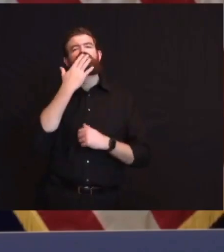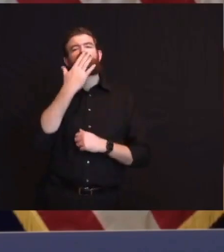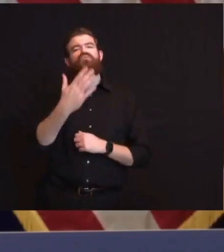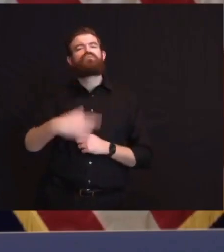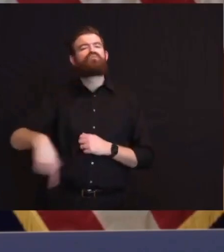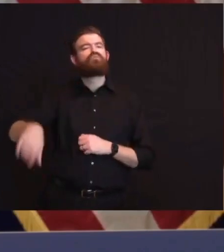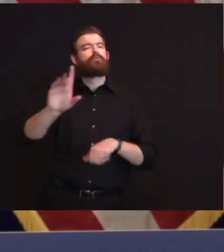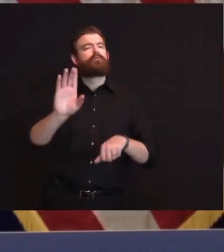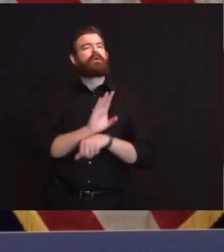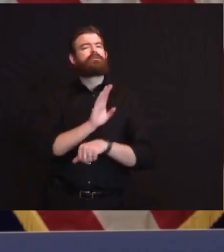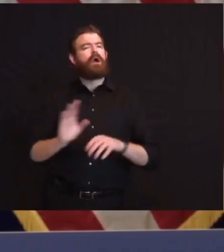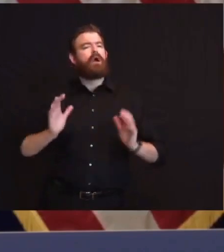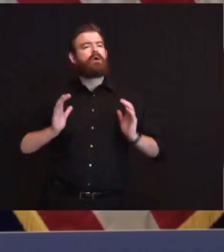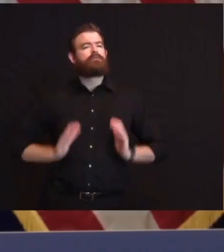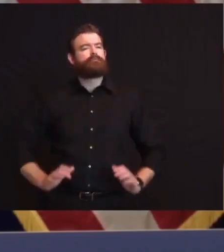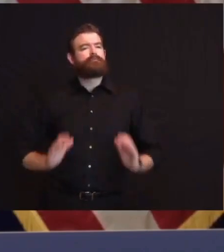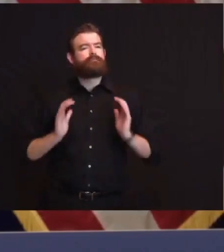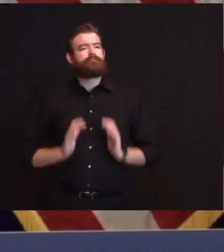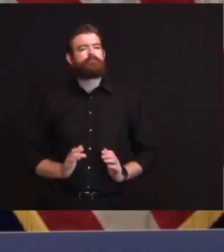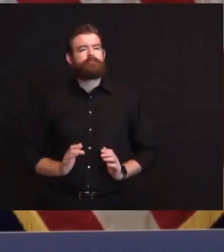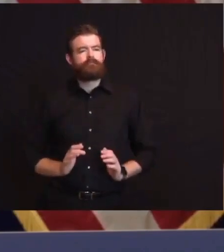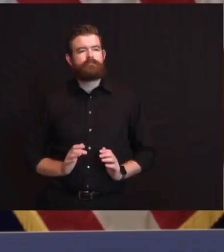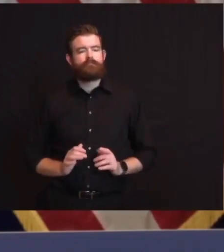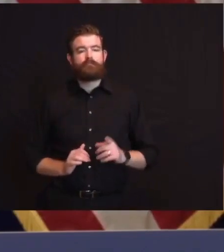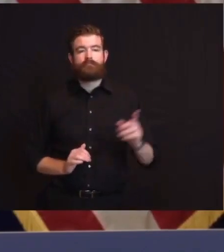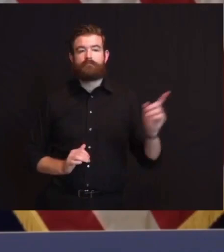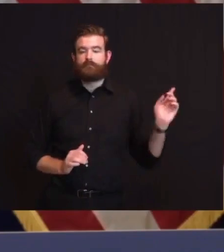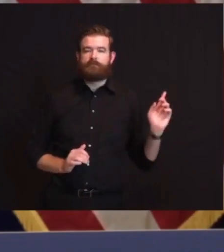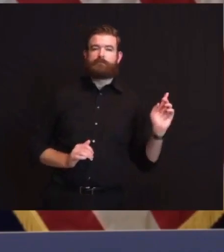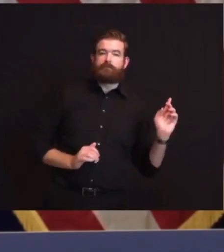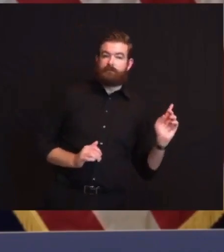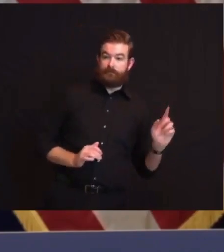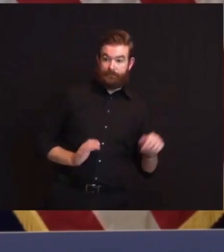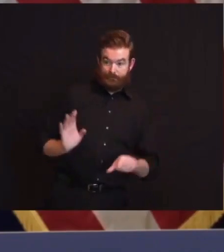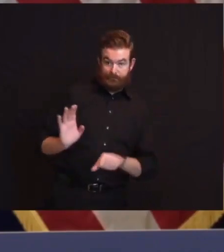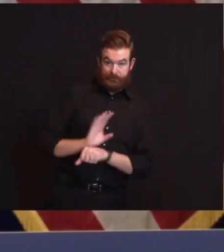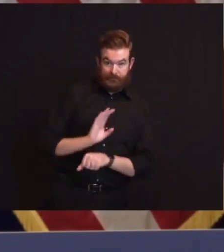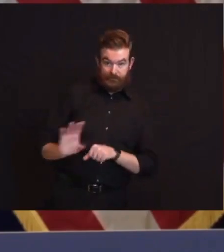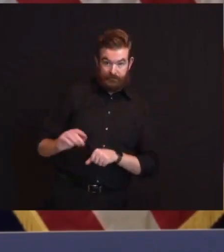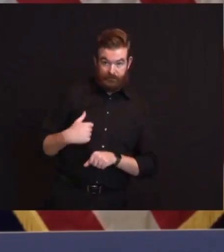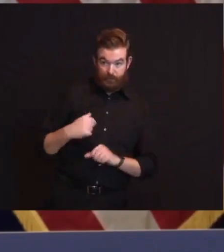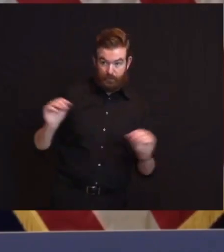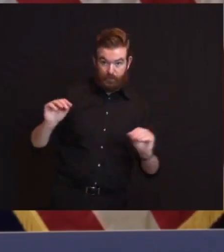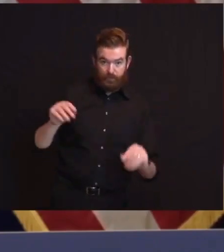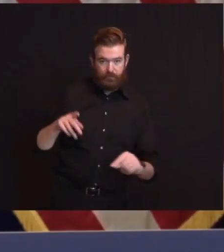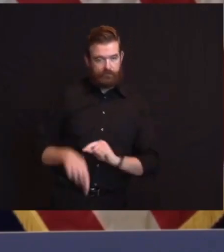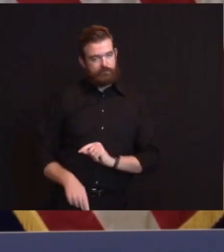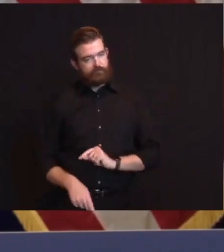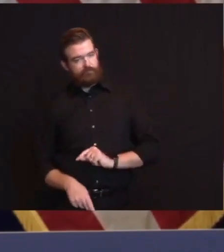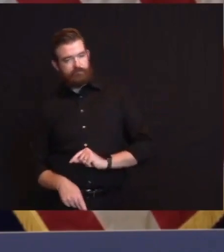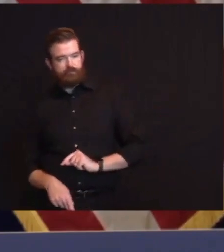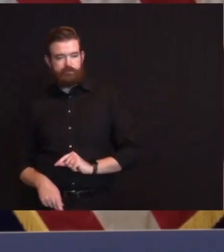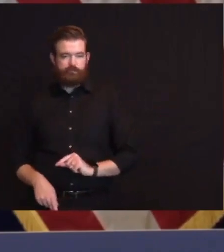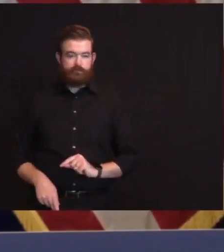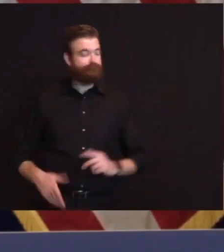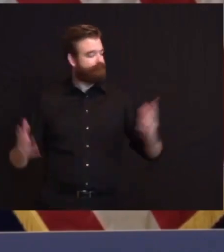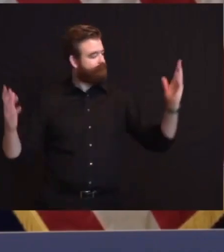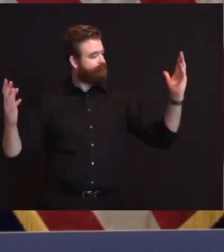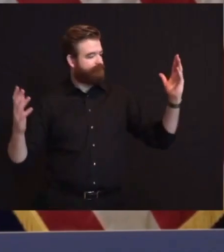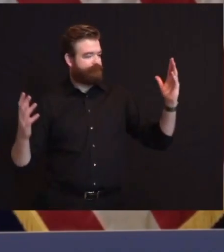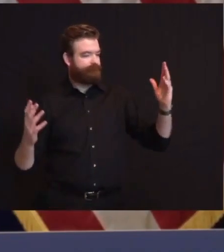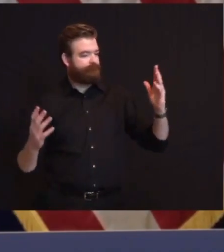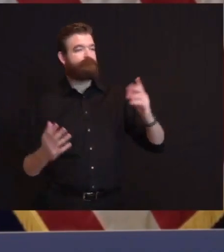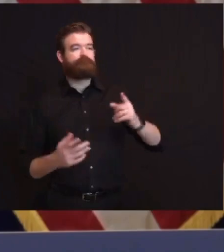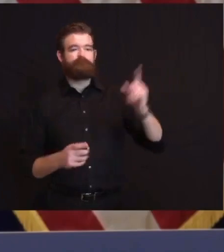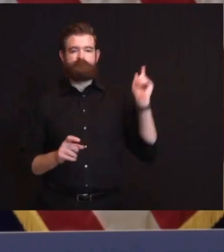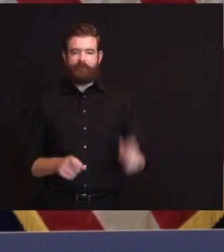honest. But with this executive order, they're all going to have to comply with the